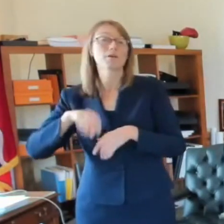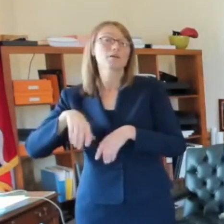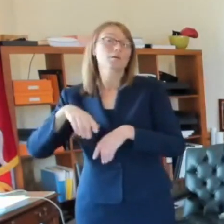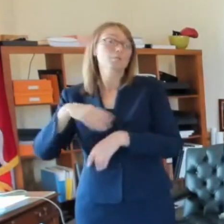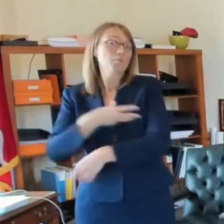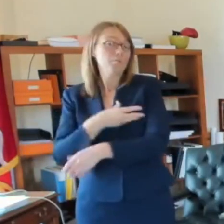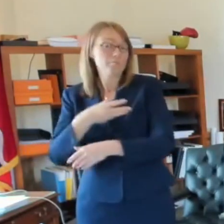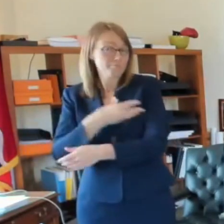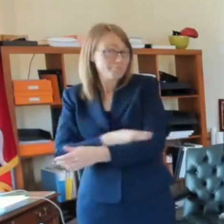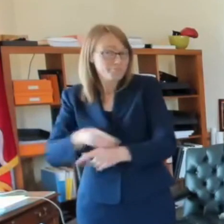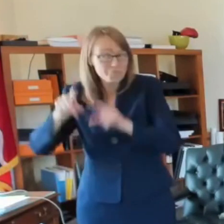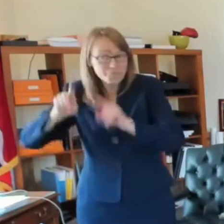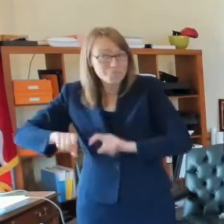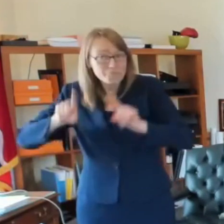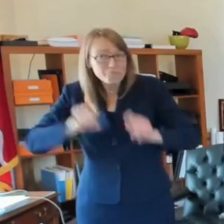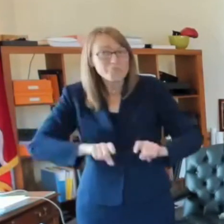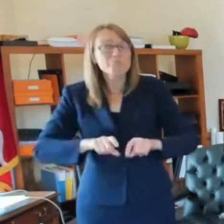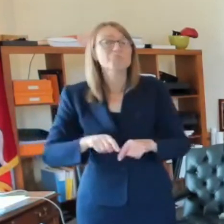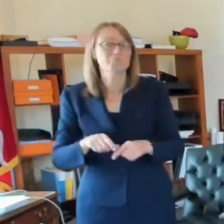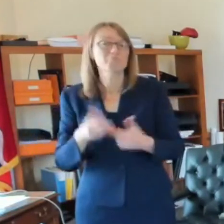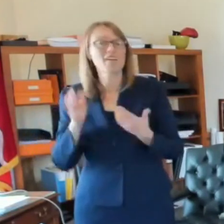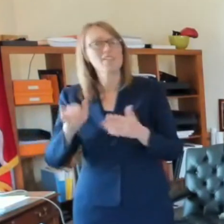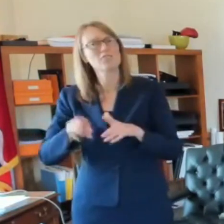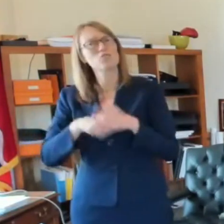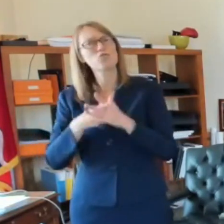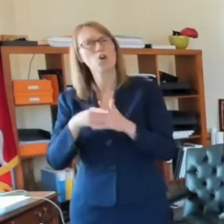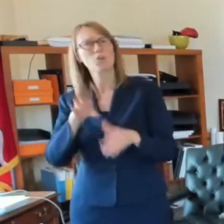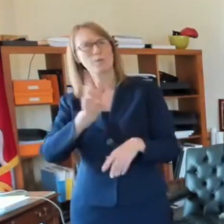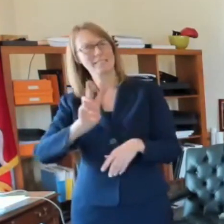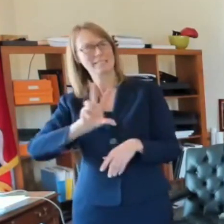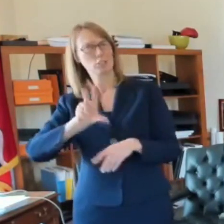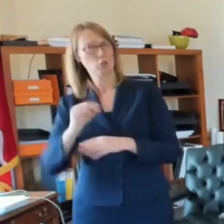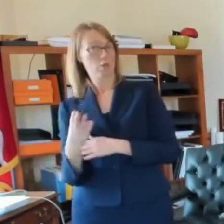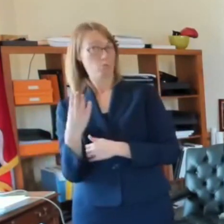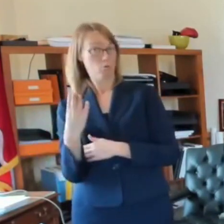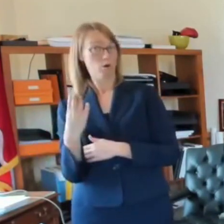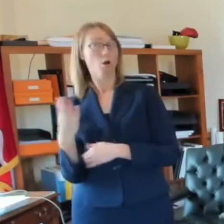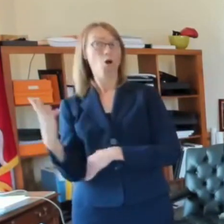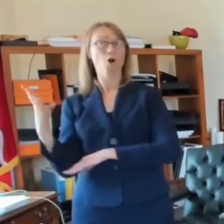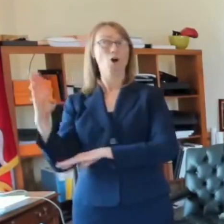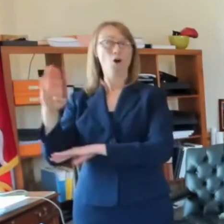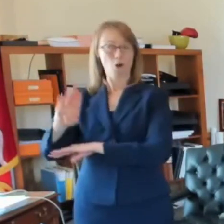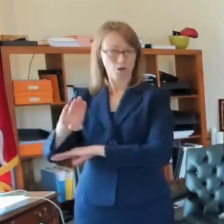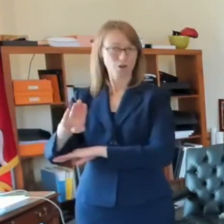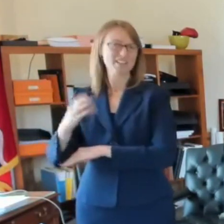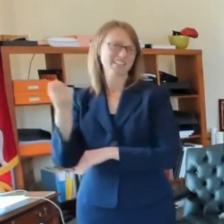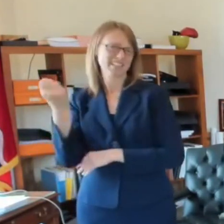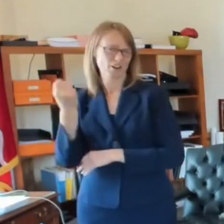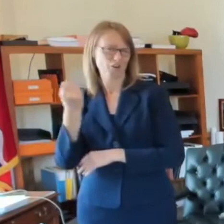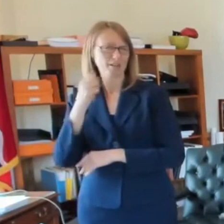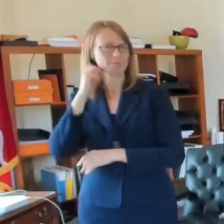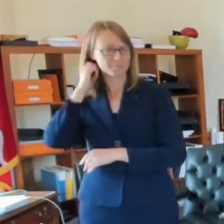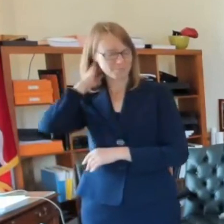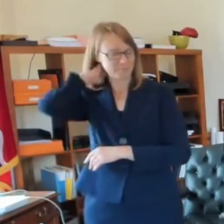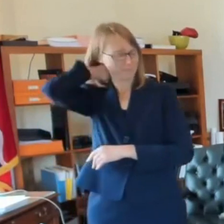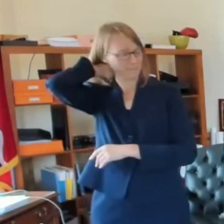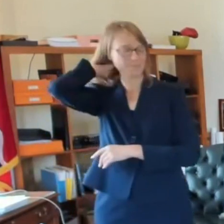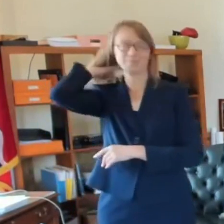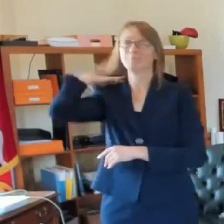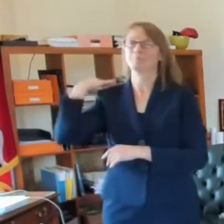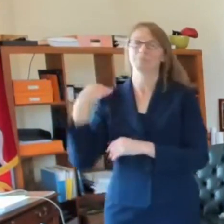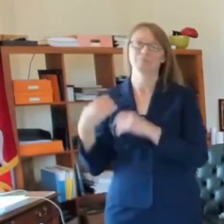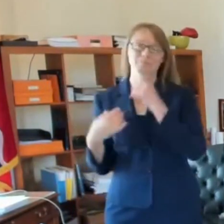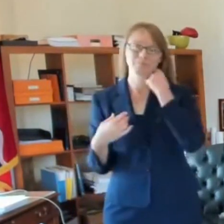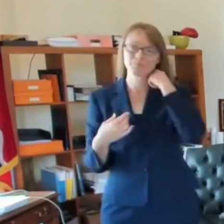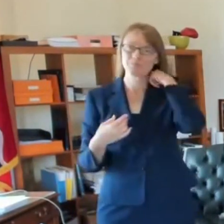started about 6:30 a.m., lasted most of the day on Saturday. So